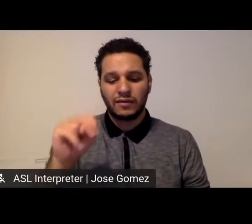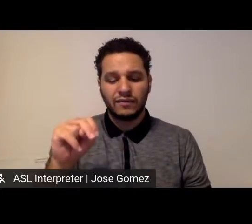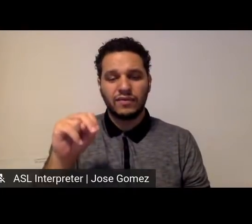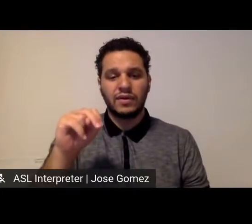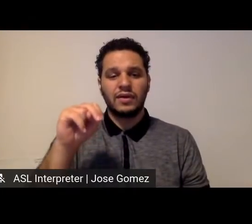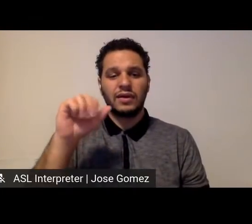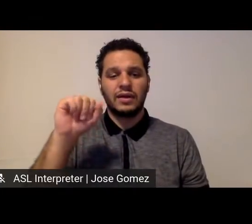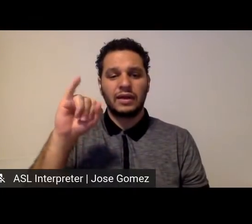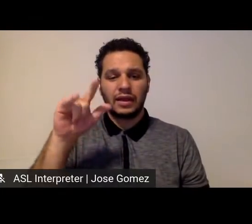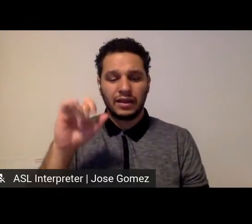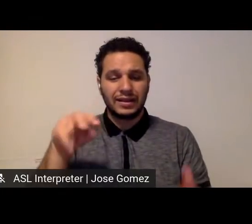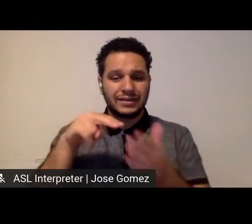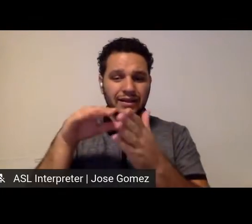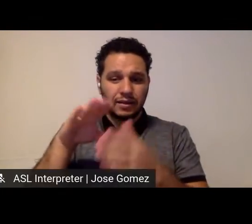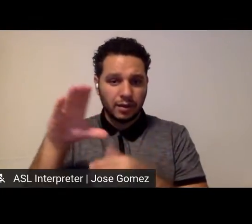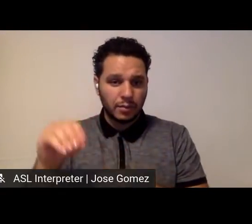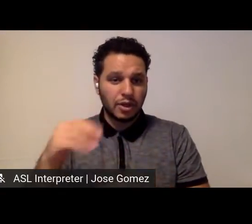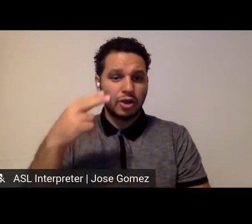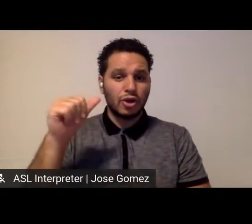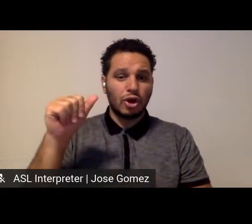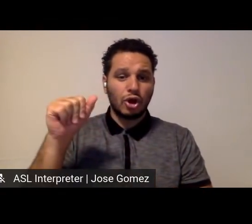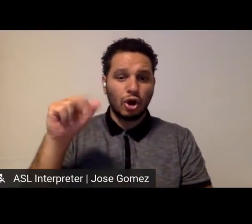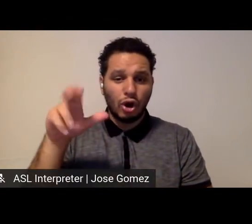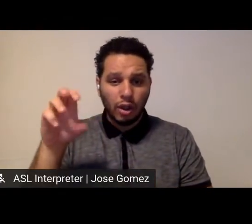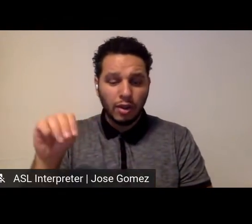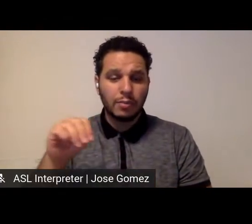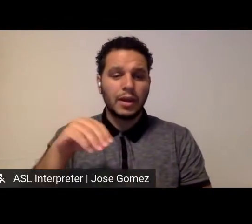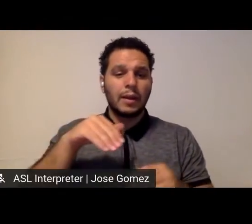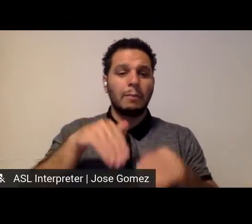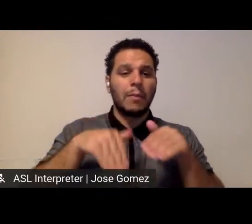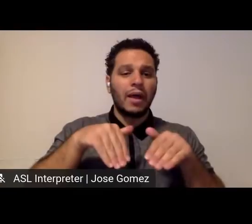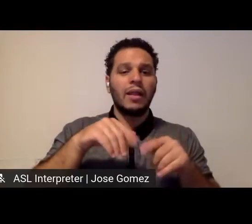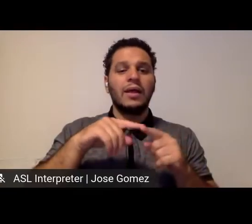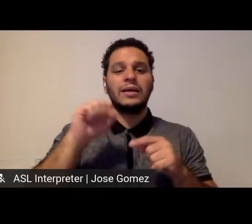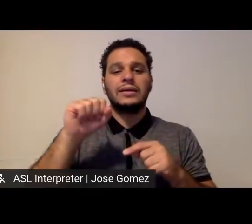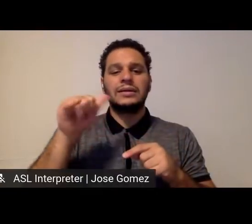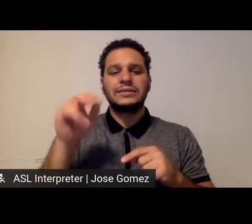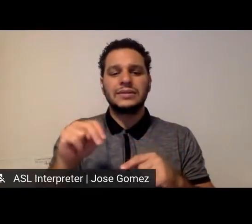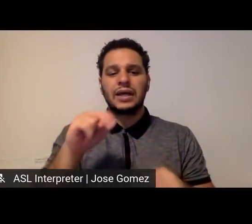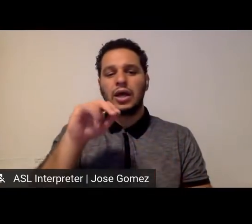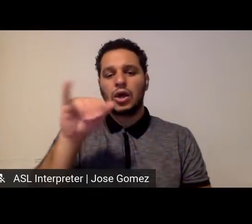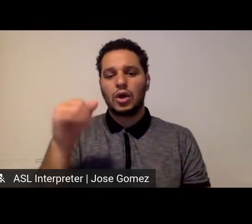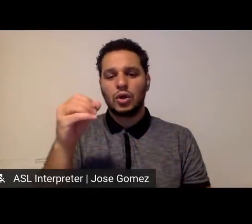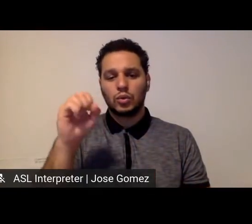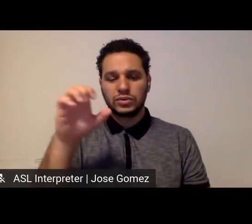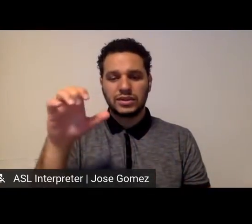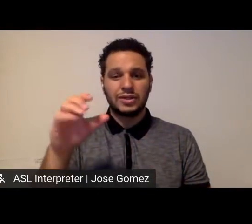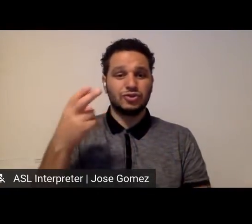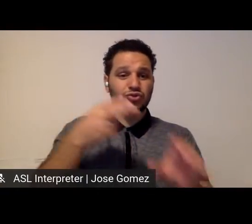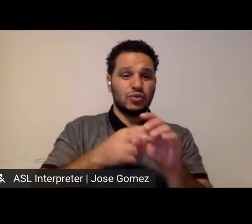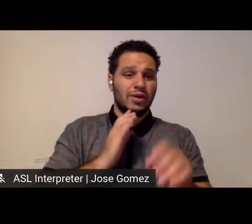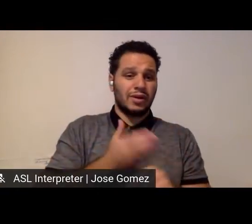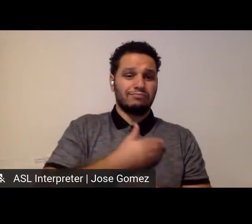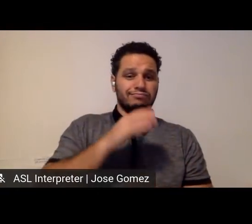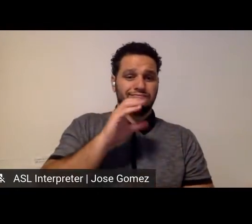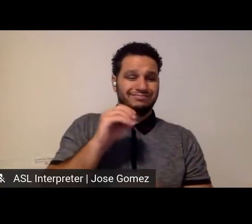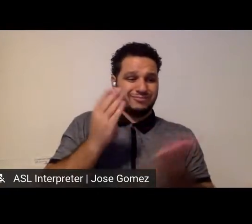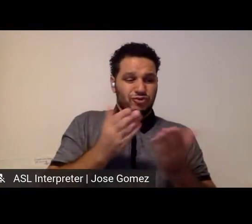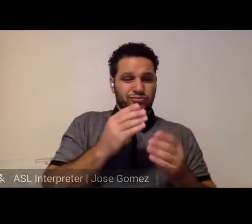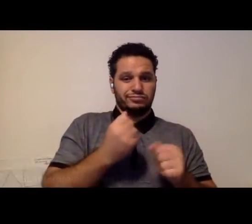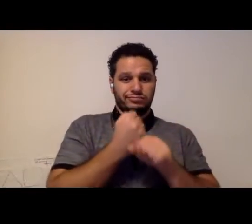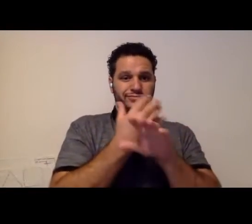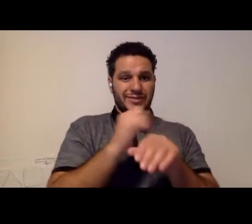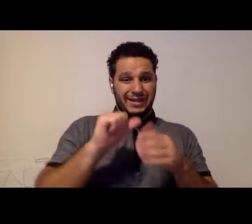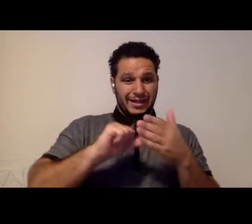Harlem, Cincinnati Ballet, and Ballet San Jose. She joined us at our Bootcamp live stream in April for an amazing stretch